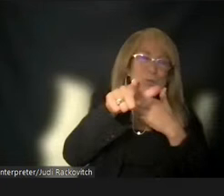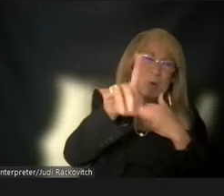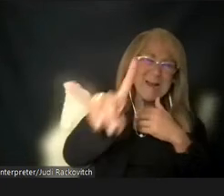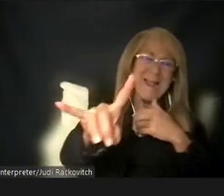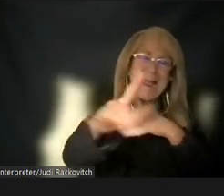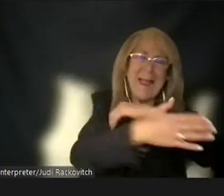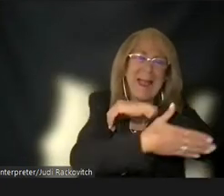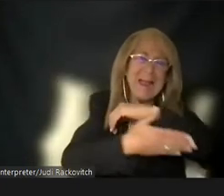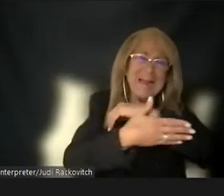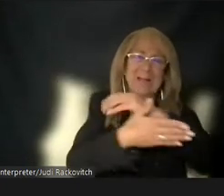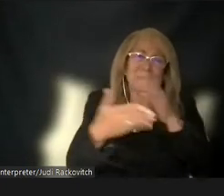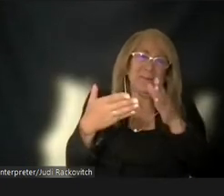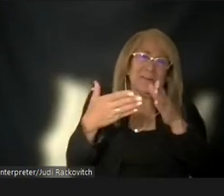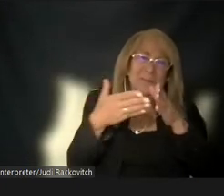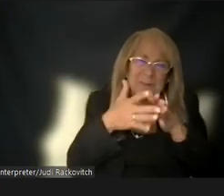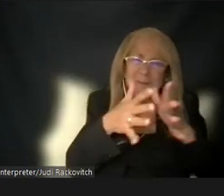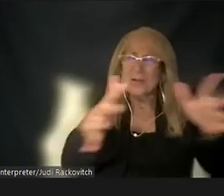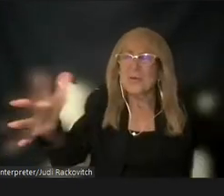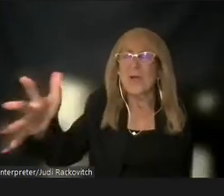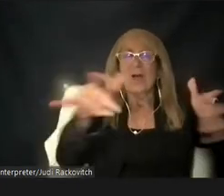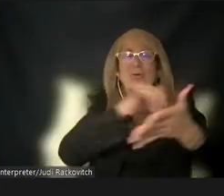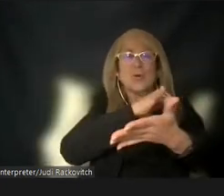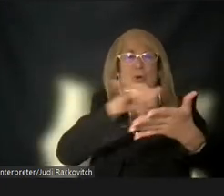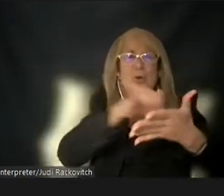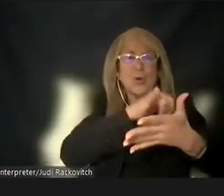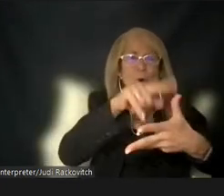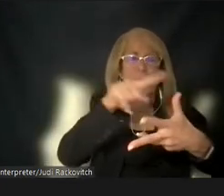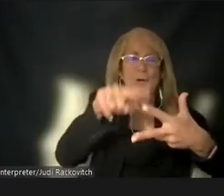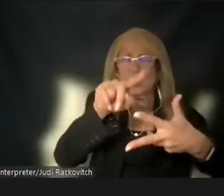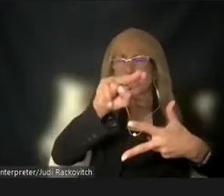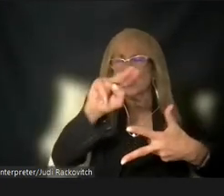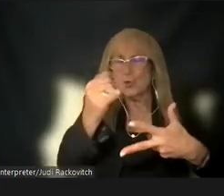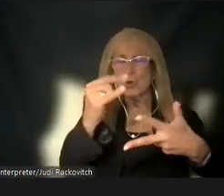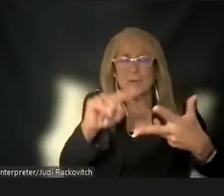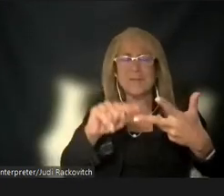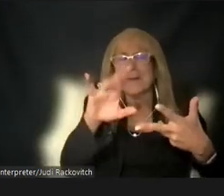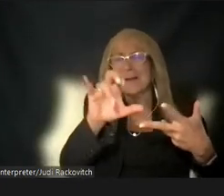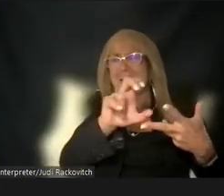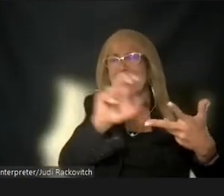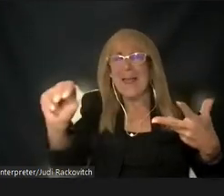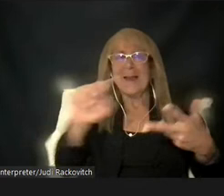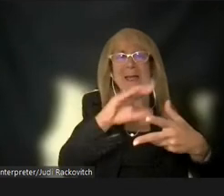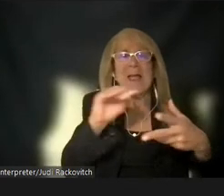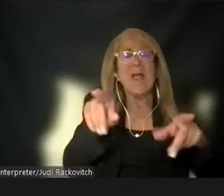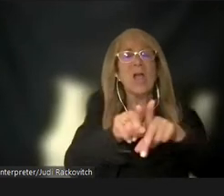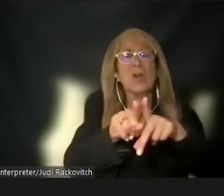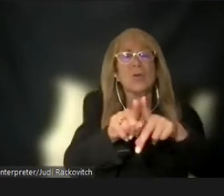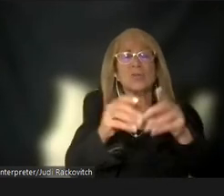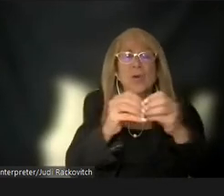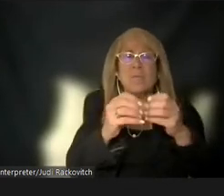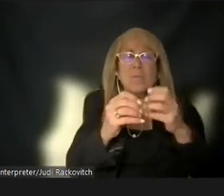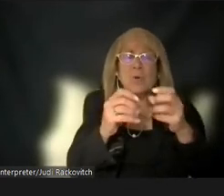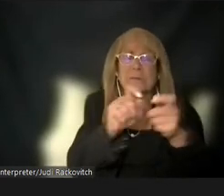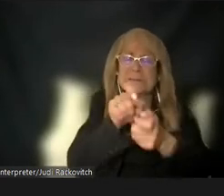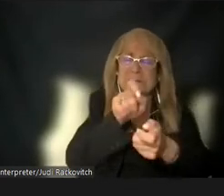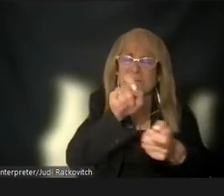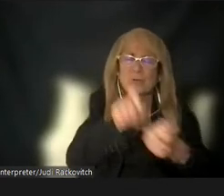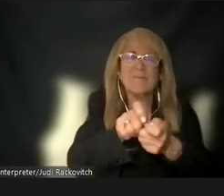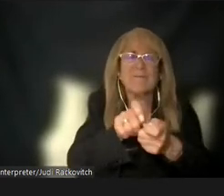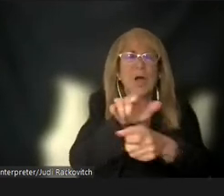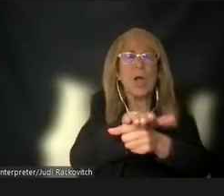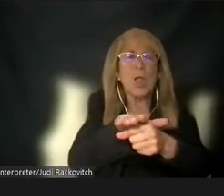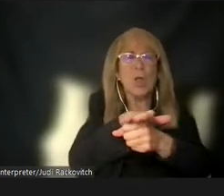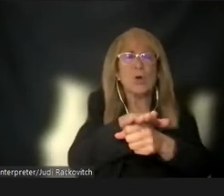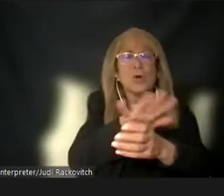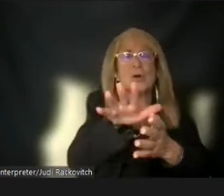throughout New York, New Jersey, and Connecticut. There will also be more refined local study areas, including the central business district,